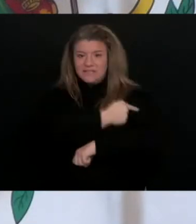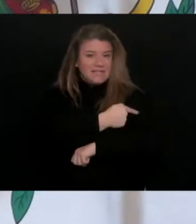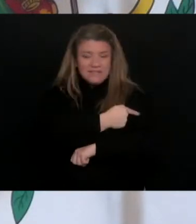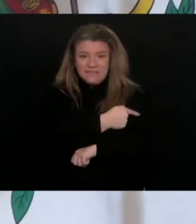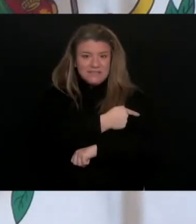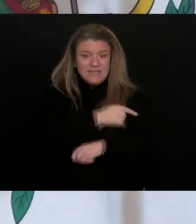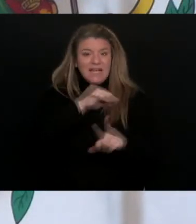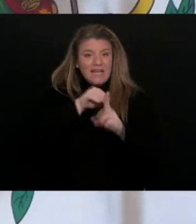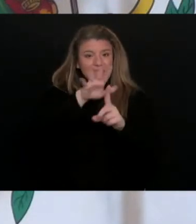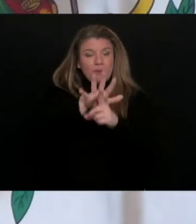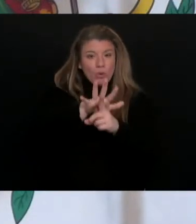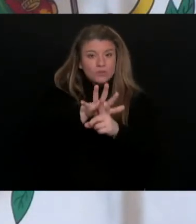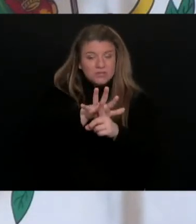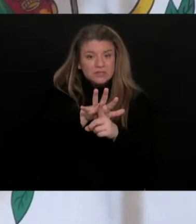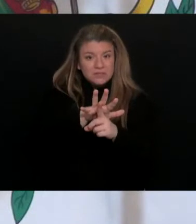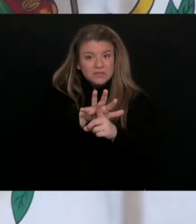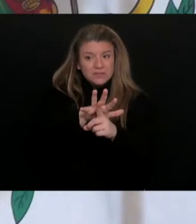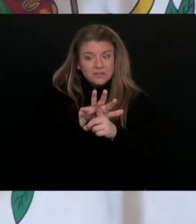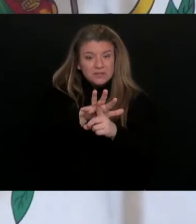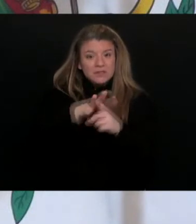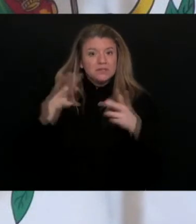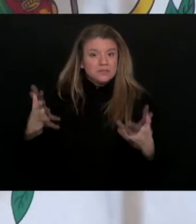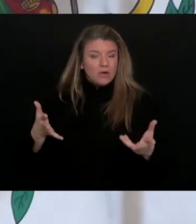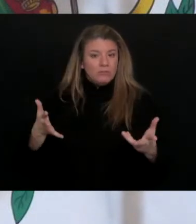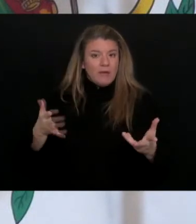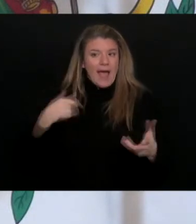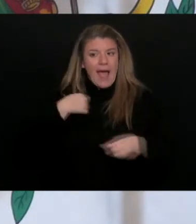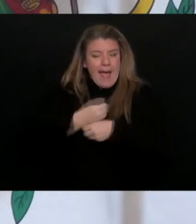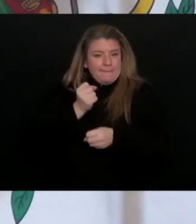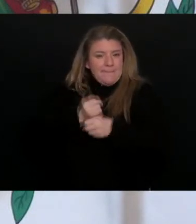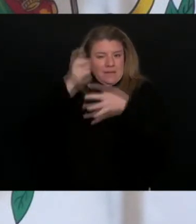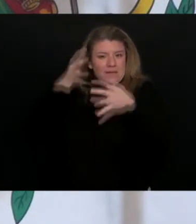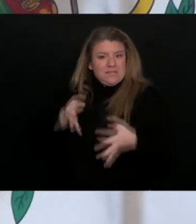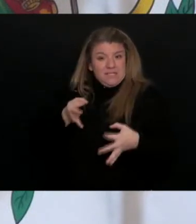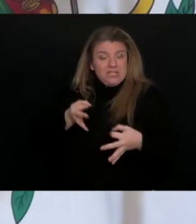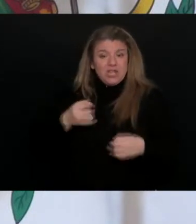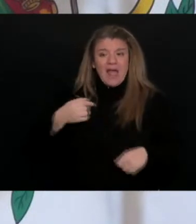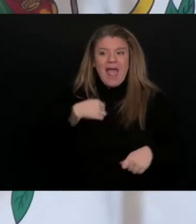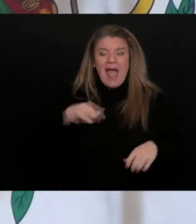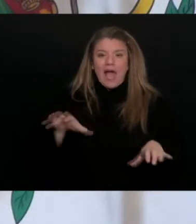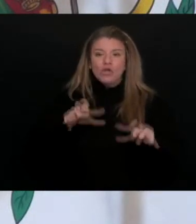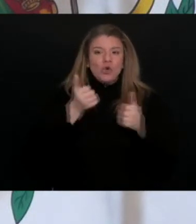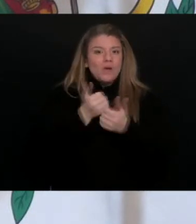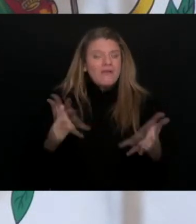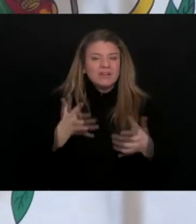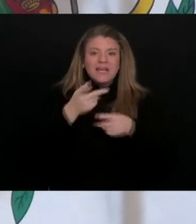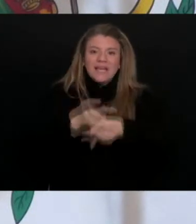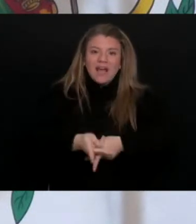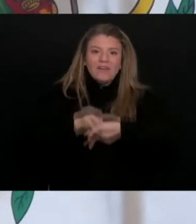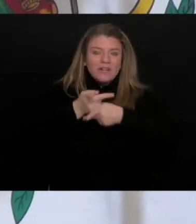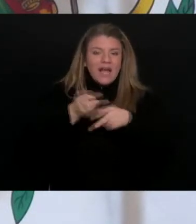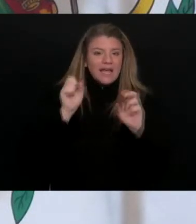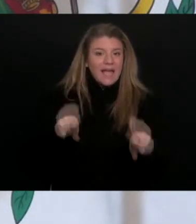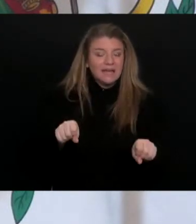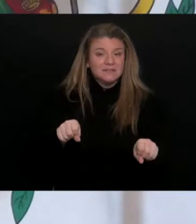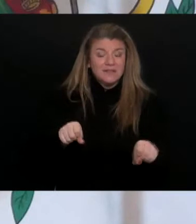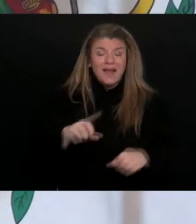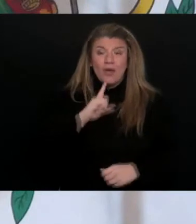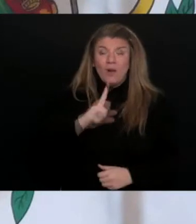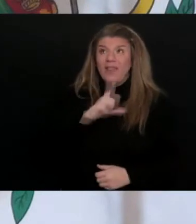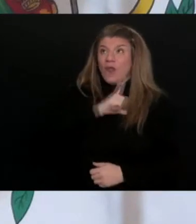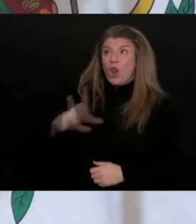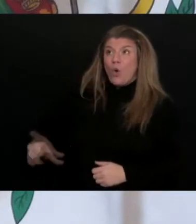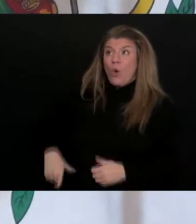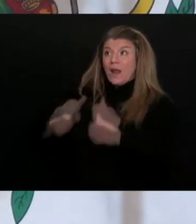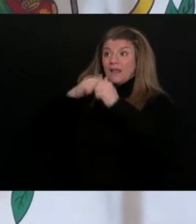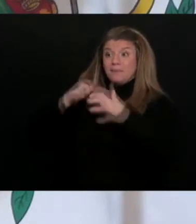and exposed. And so, we take every precaution, and the good Lord has blessed Kathy